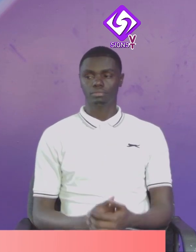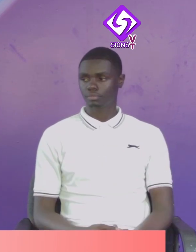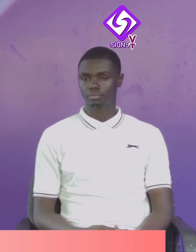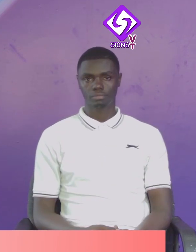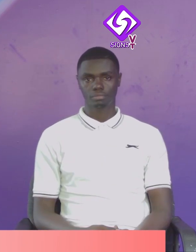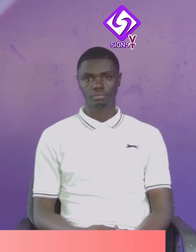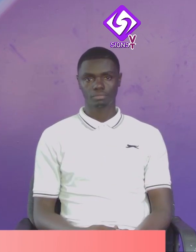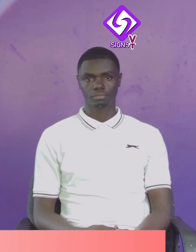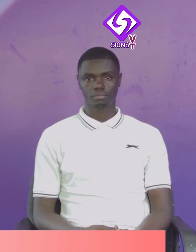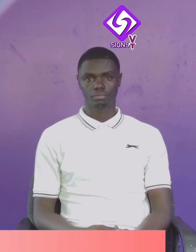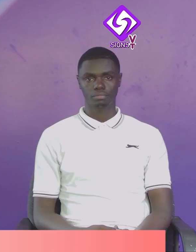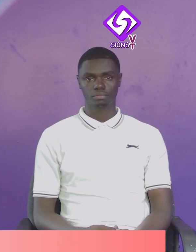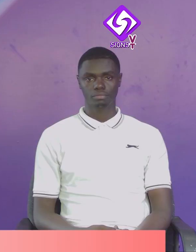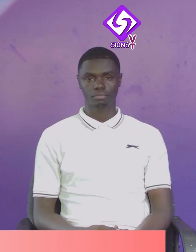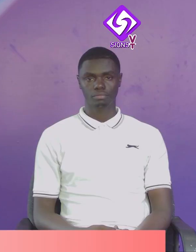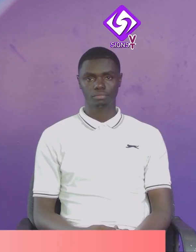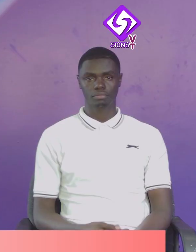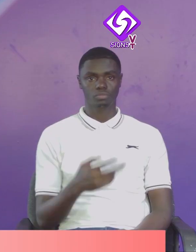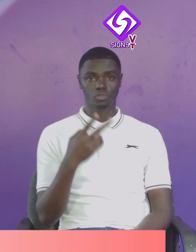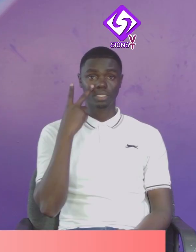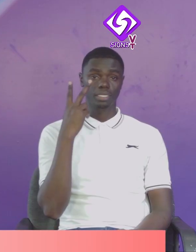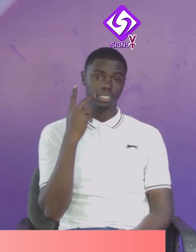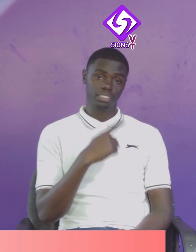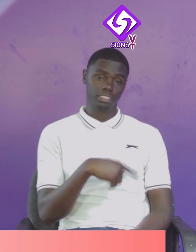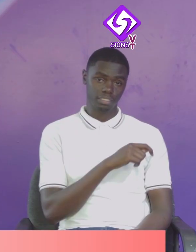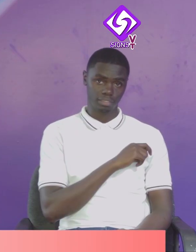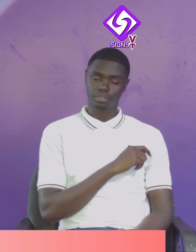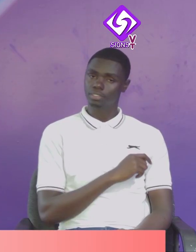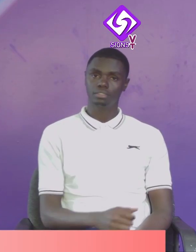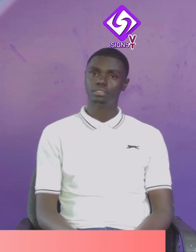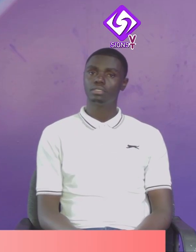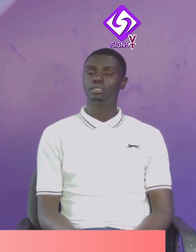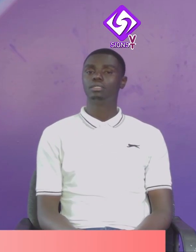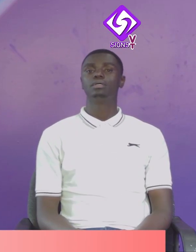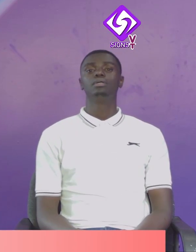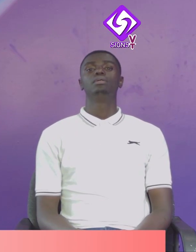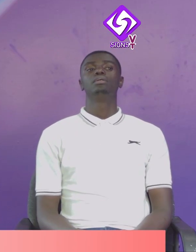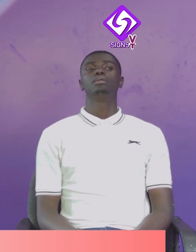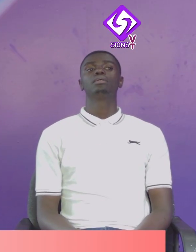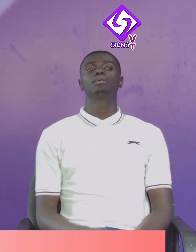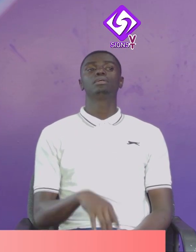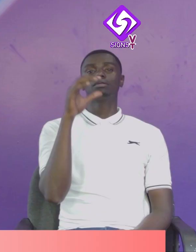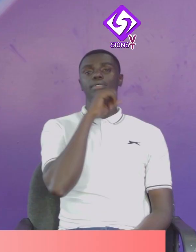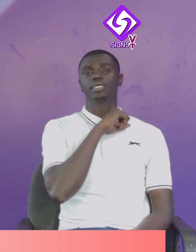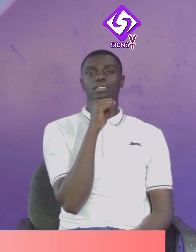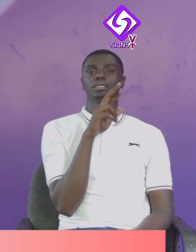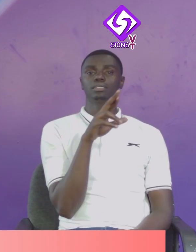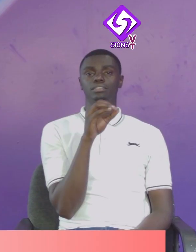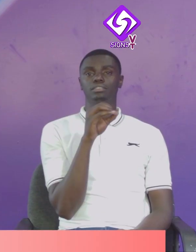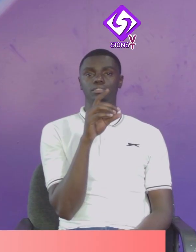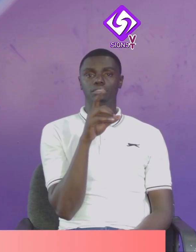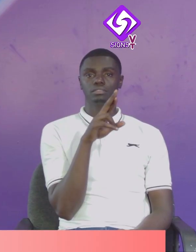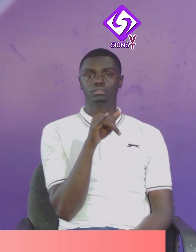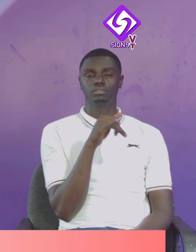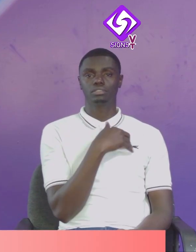tiki-taka, tiki-taka. Because when you look at Spain, Right. Spain, especially they are missing Rodri, but with